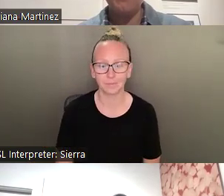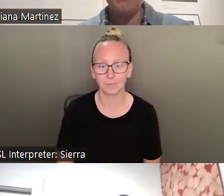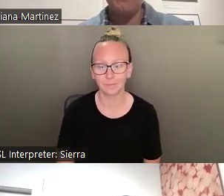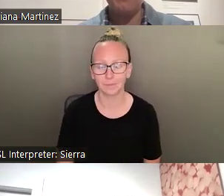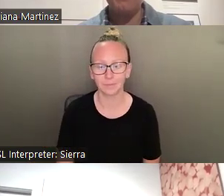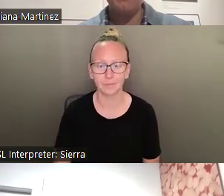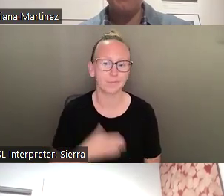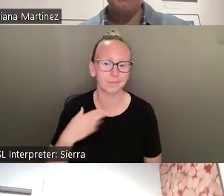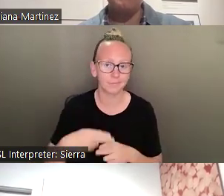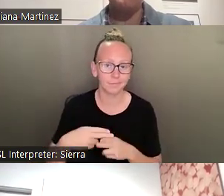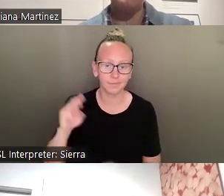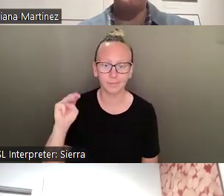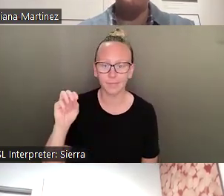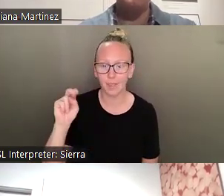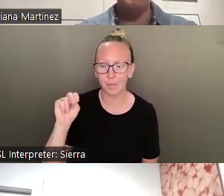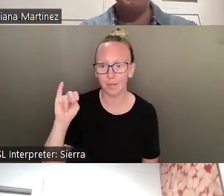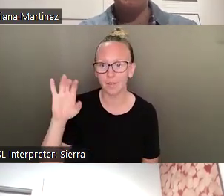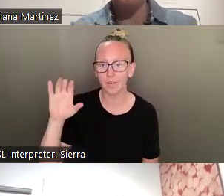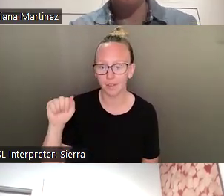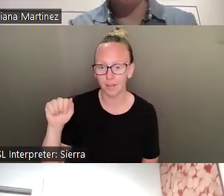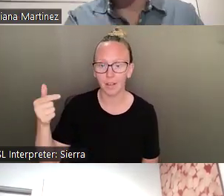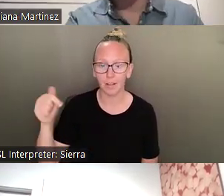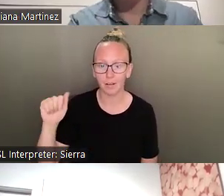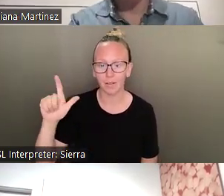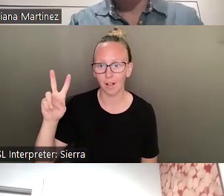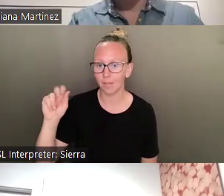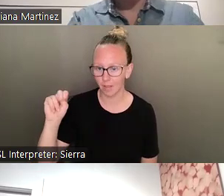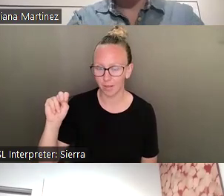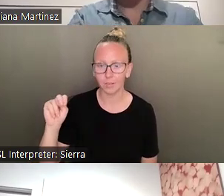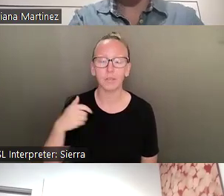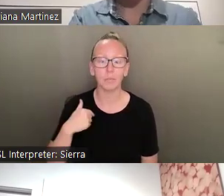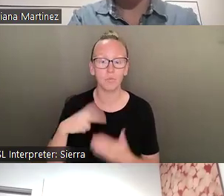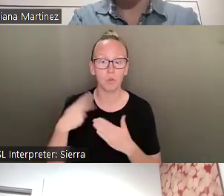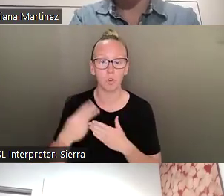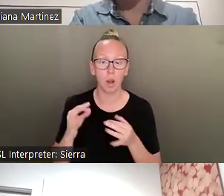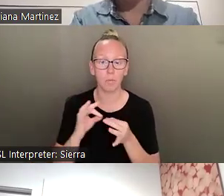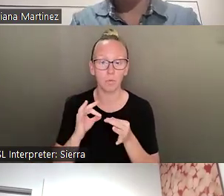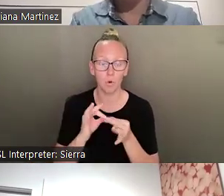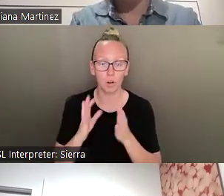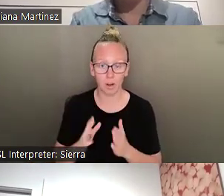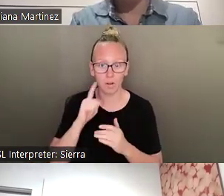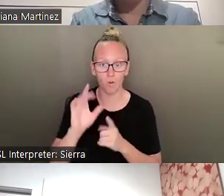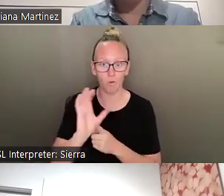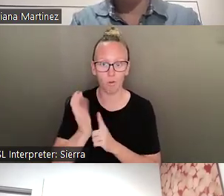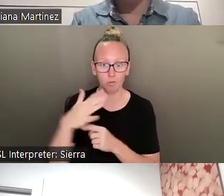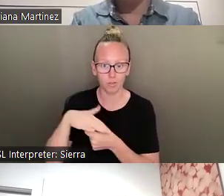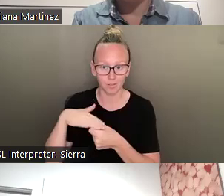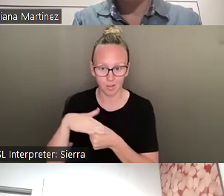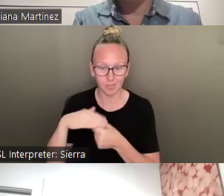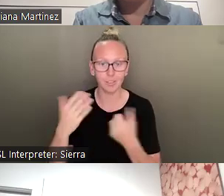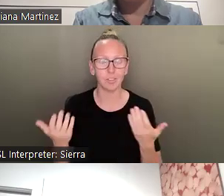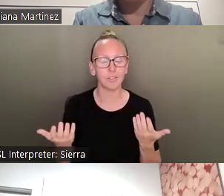My name is Monica Galvan, and I'm the Cultural Science Program Coordinator here at the James Castle House. And